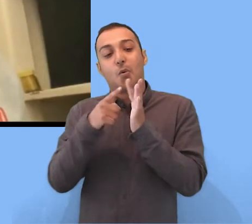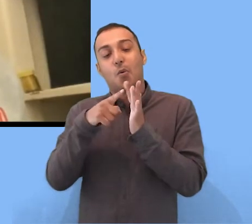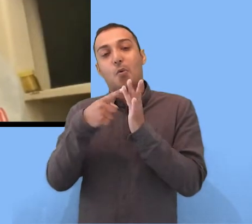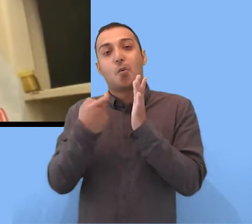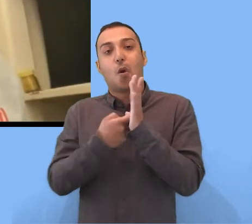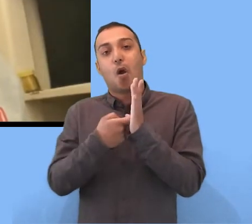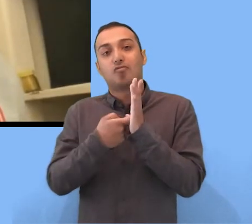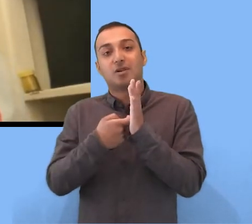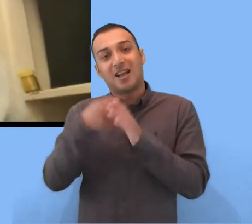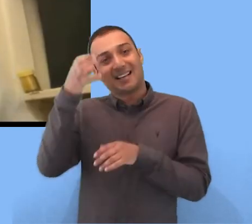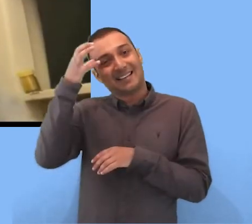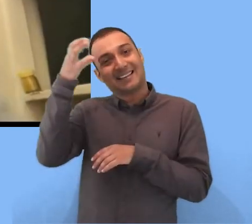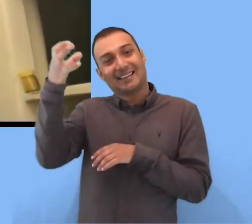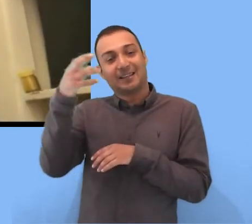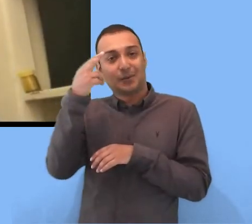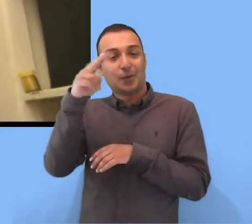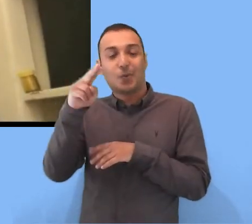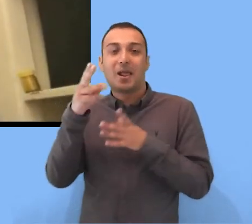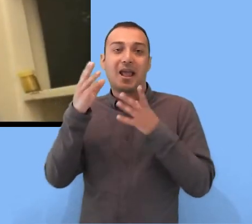Key.